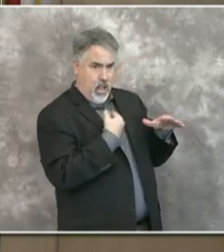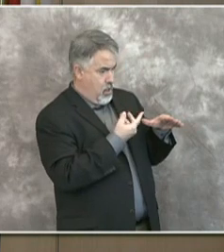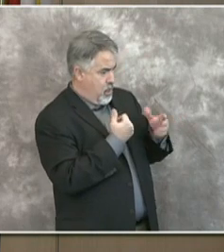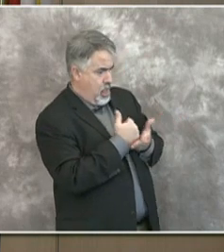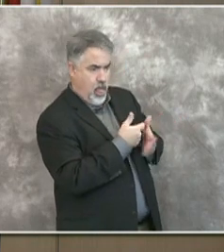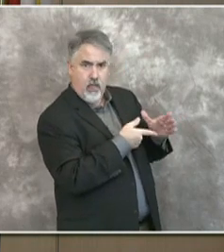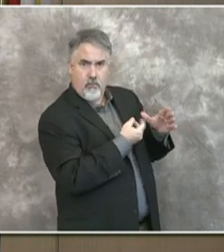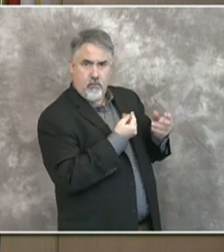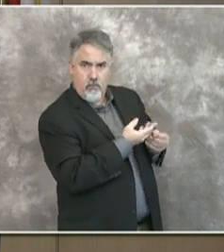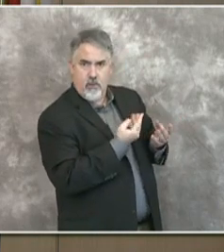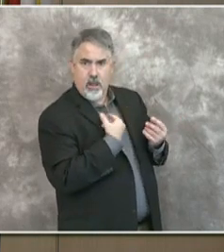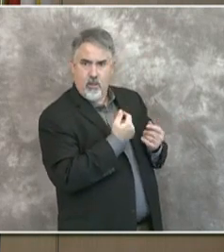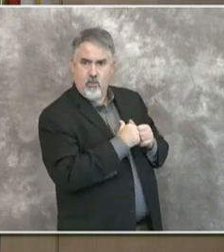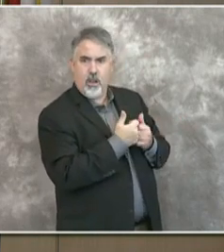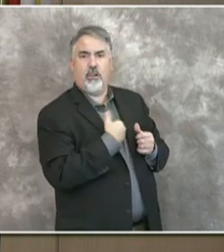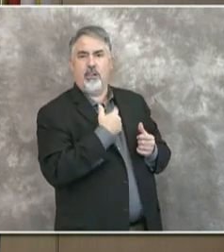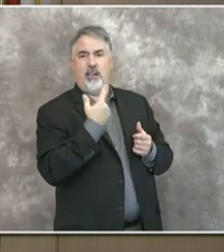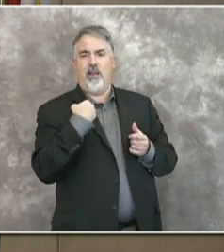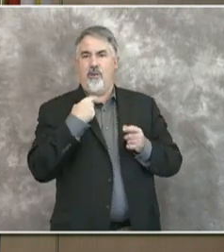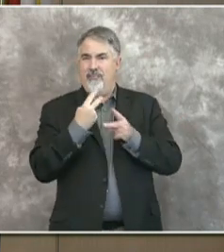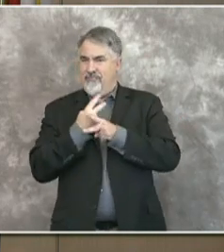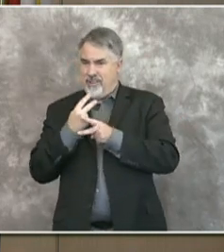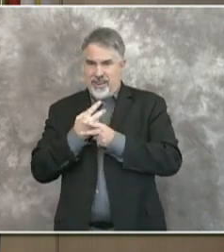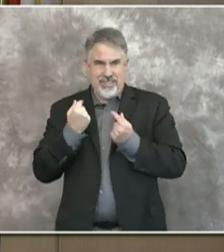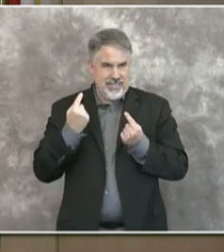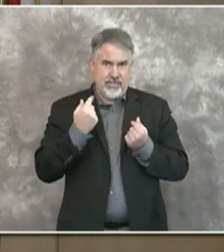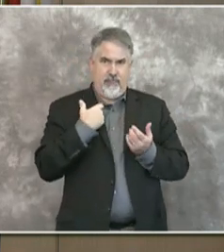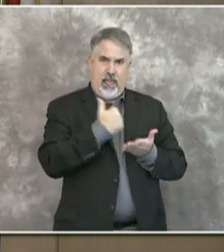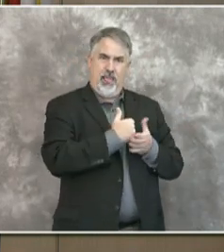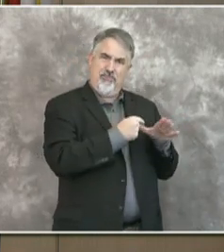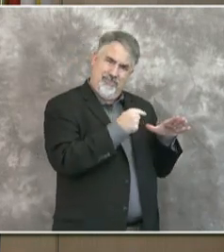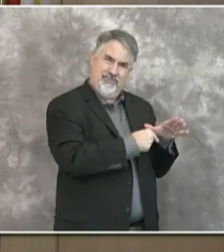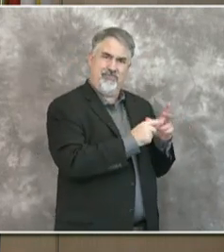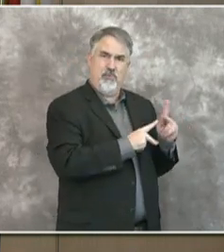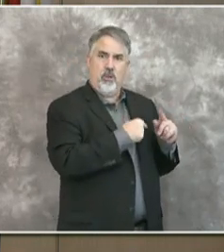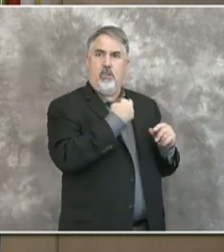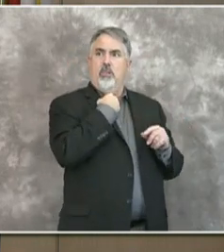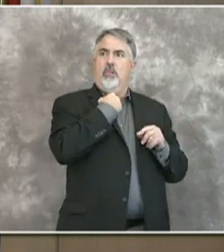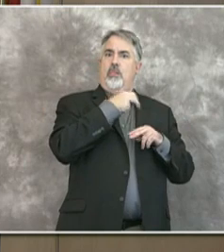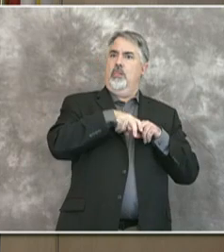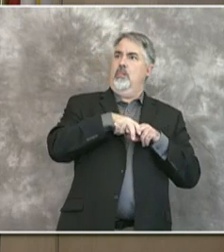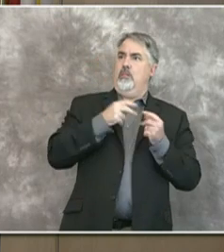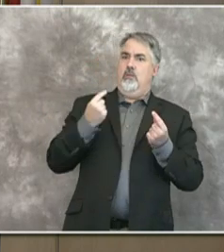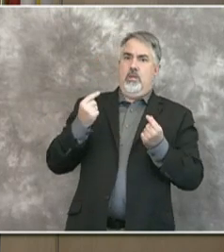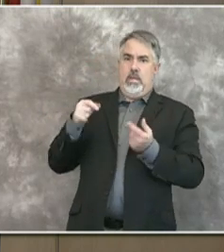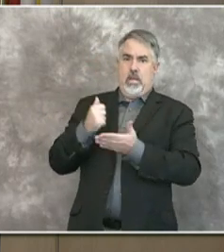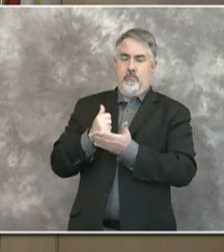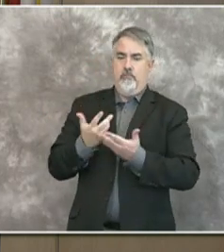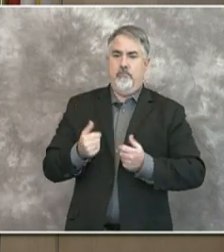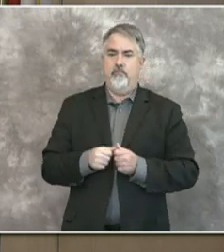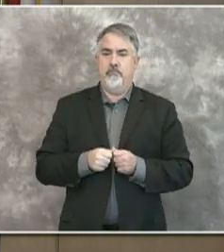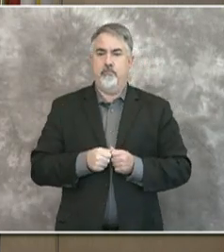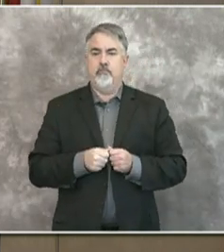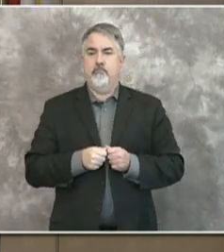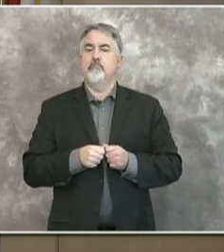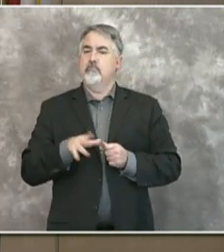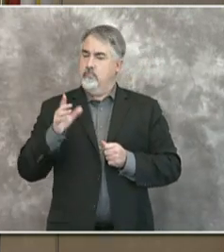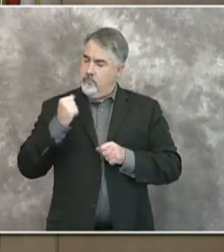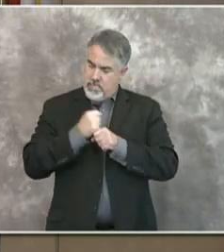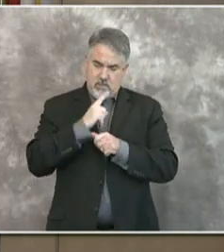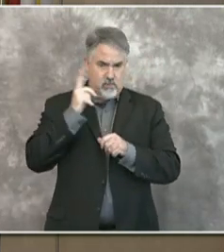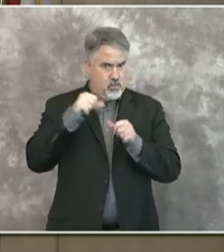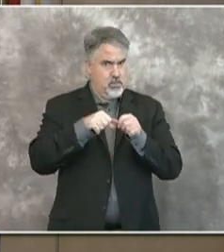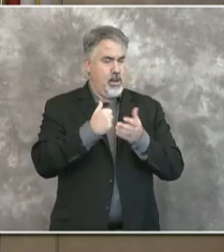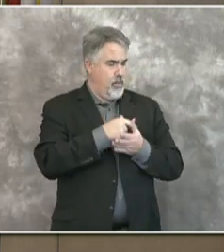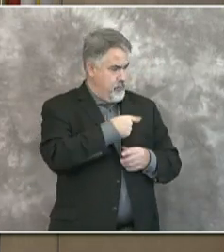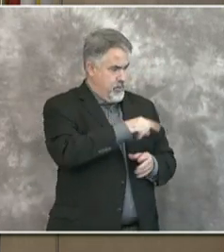them. And I'll end by thanking an important group of our T3 strategy. I